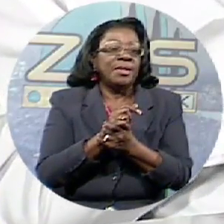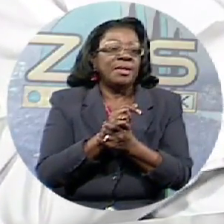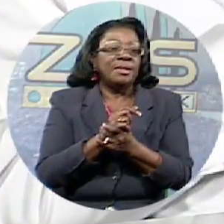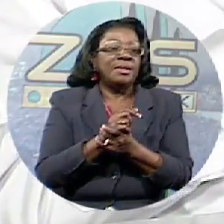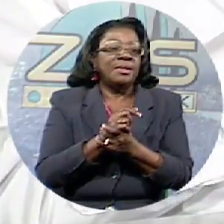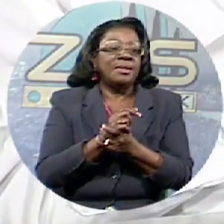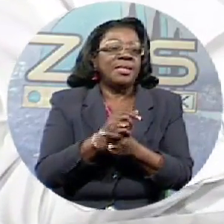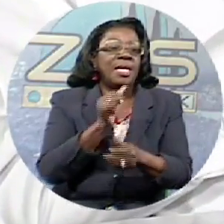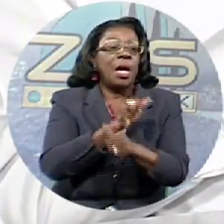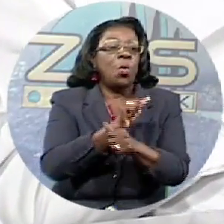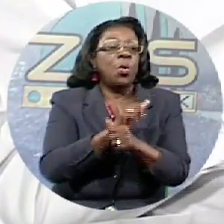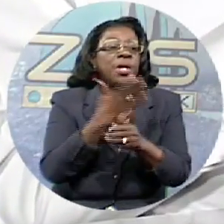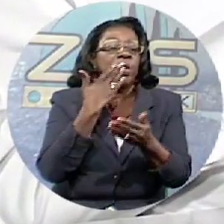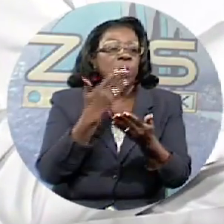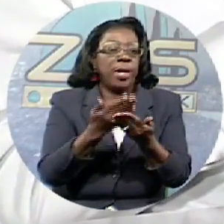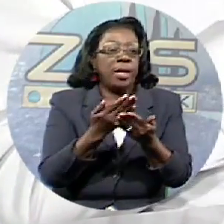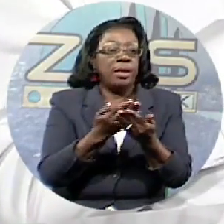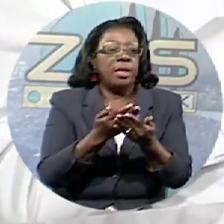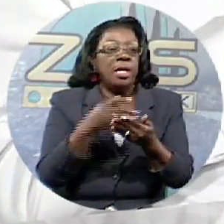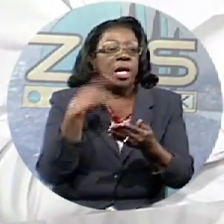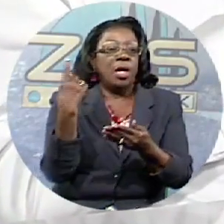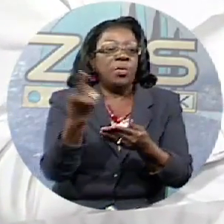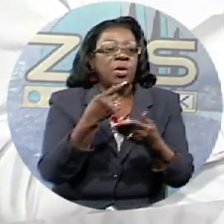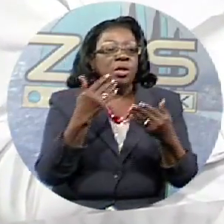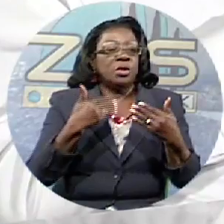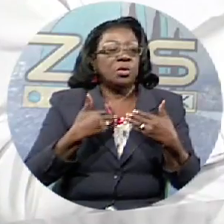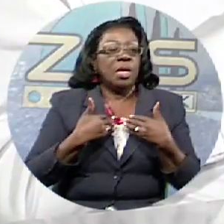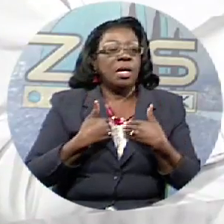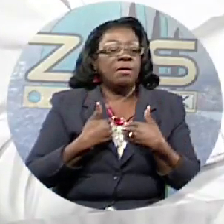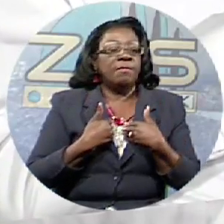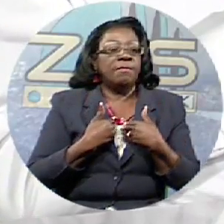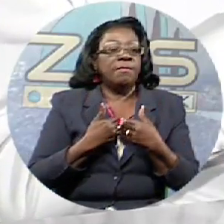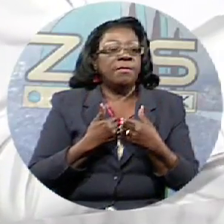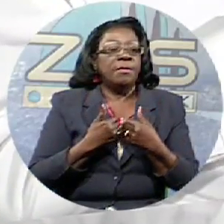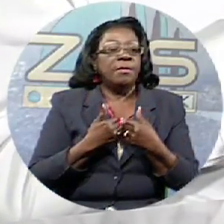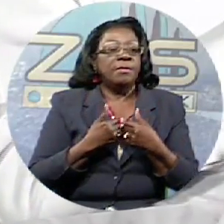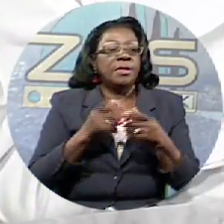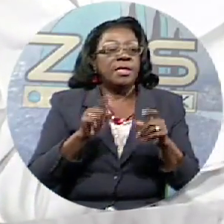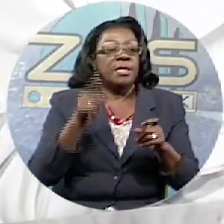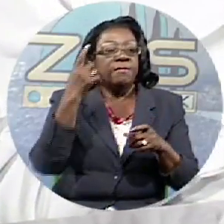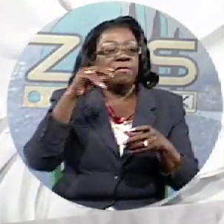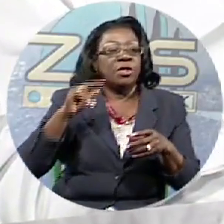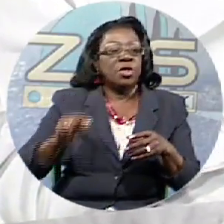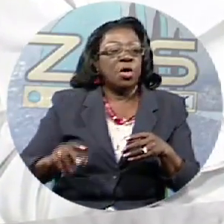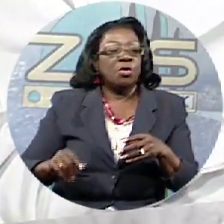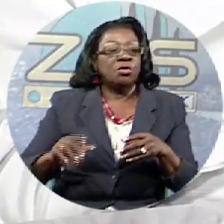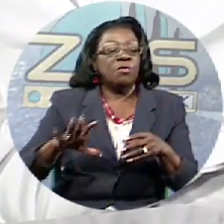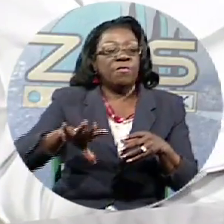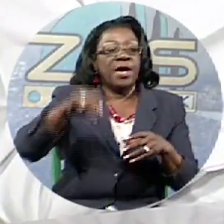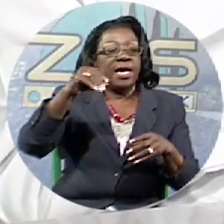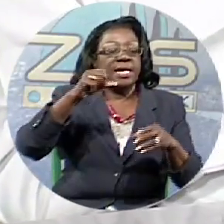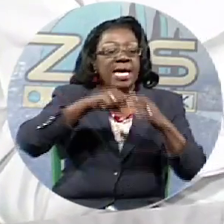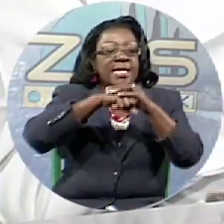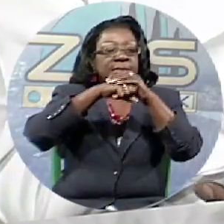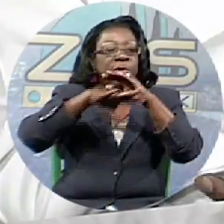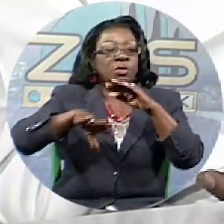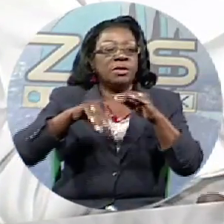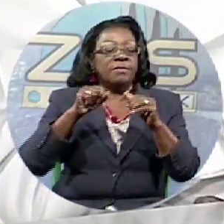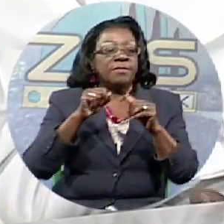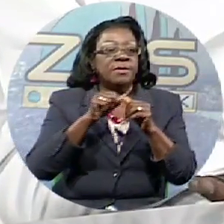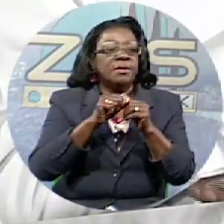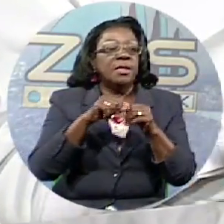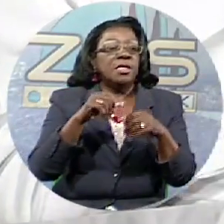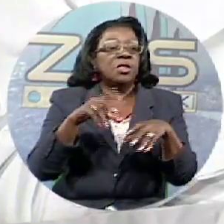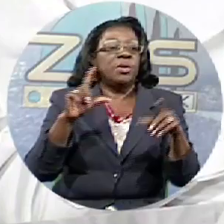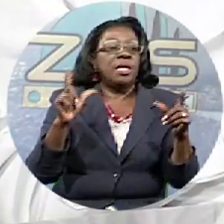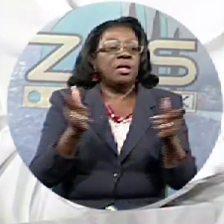They're working well. Uh-huh. And we also have the capability for dogs to detect explosives. Mm-hmm. We have a